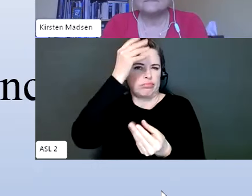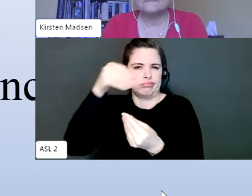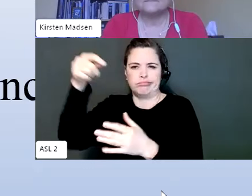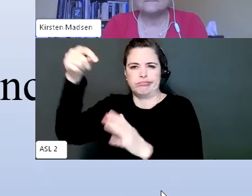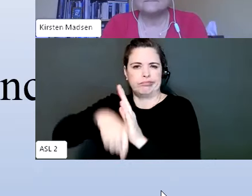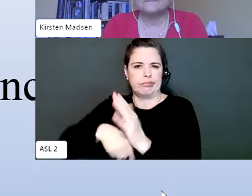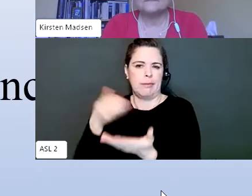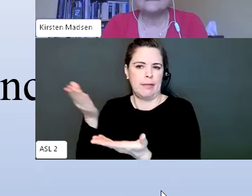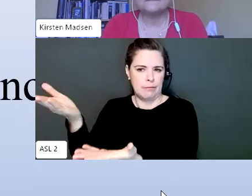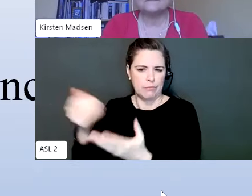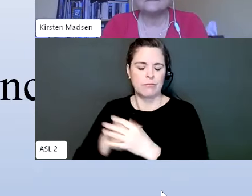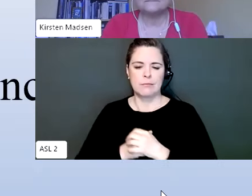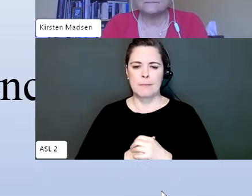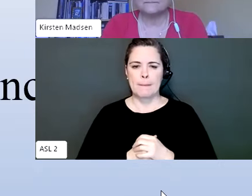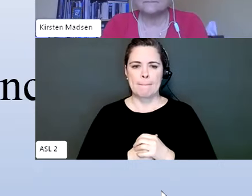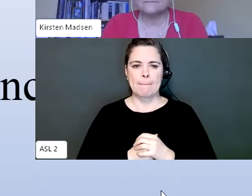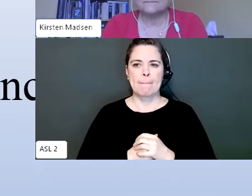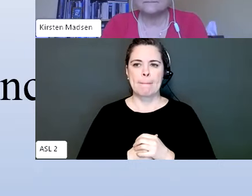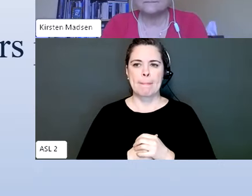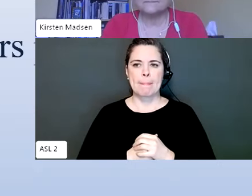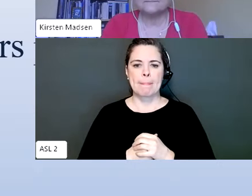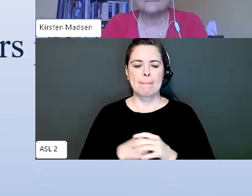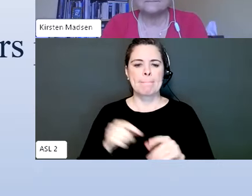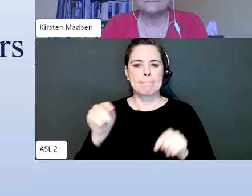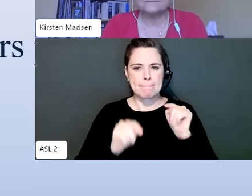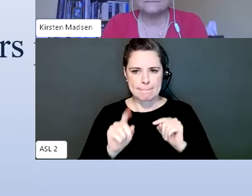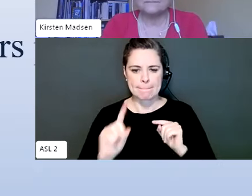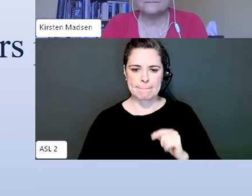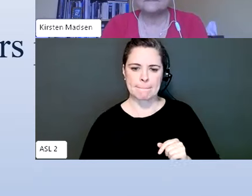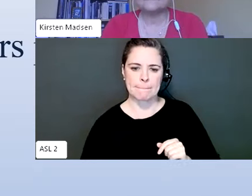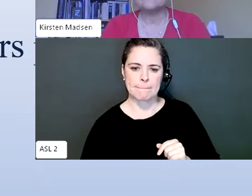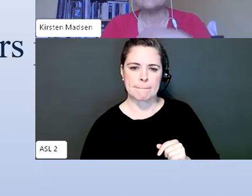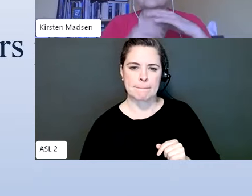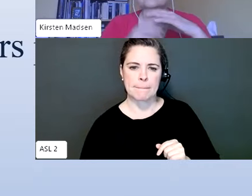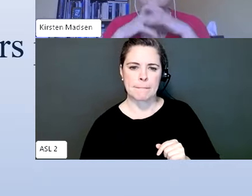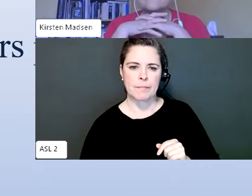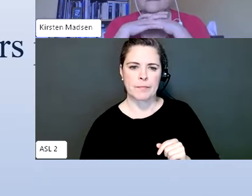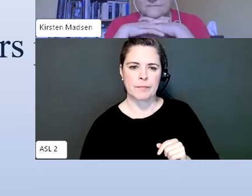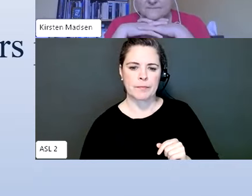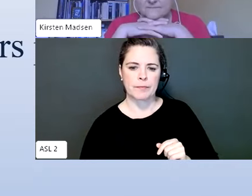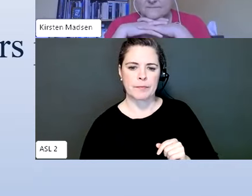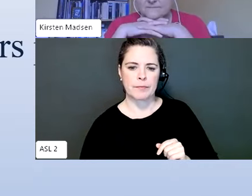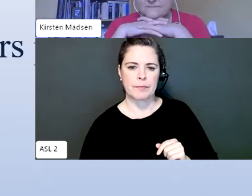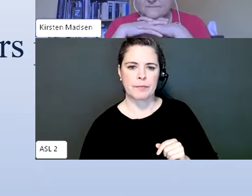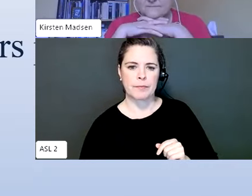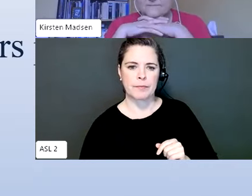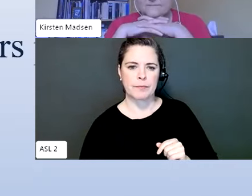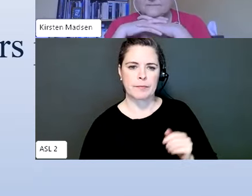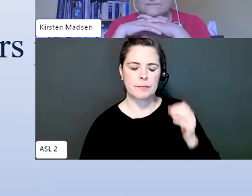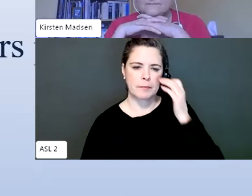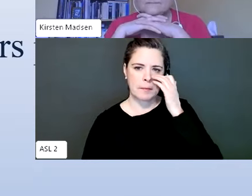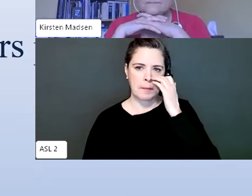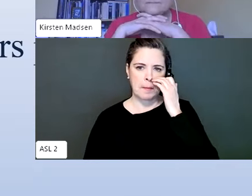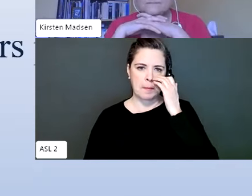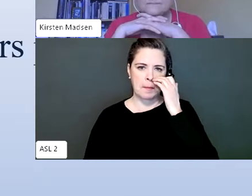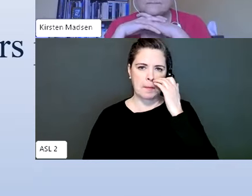There we go. Oh, sorry, back one. So thanks to Elder Abuse Prevention Ontario, we were also able to have